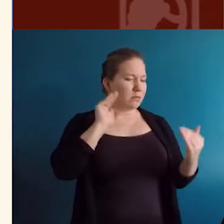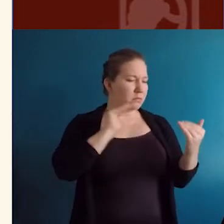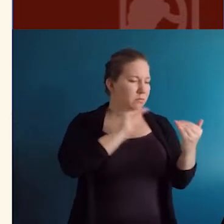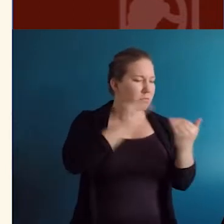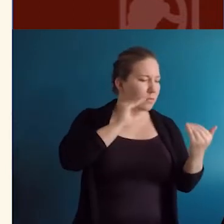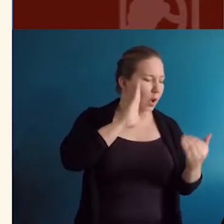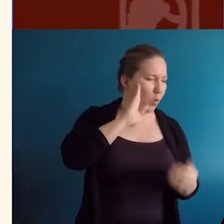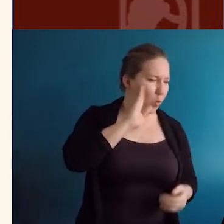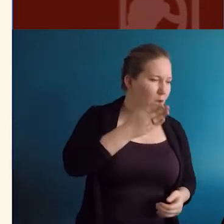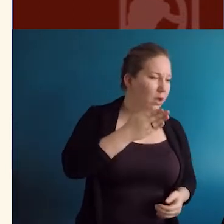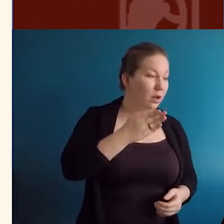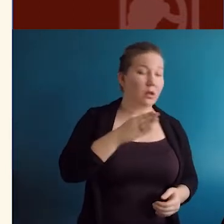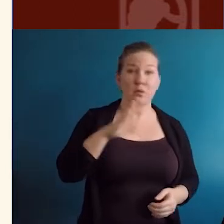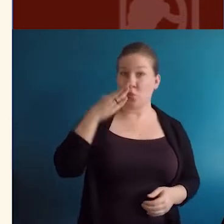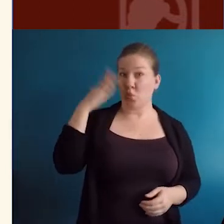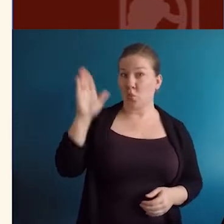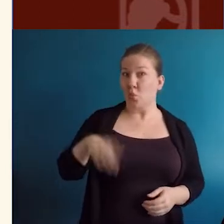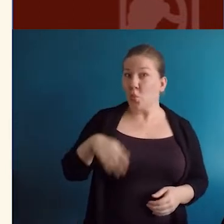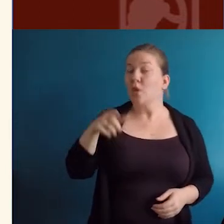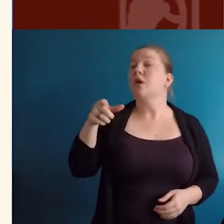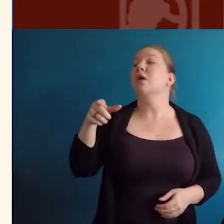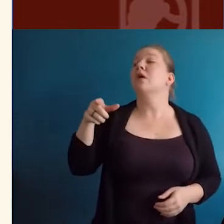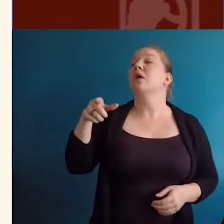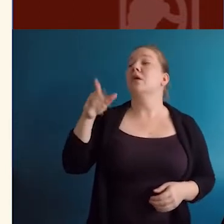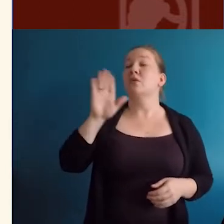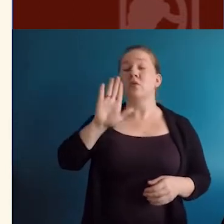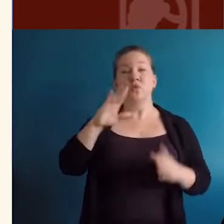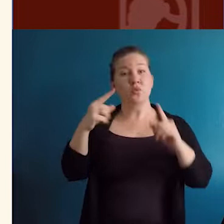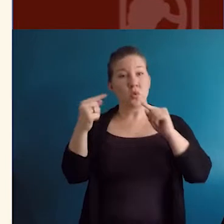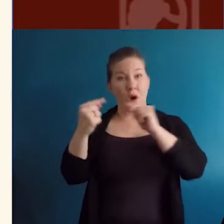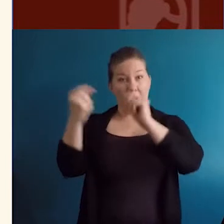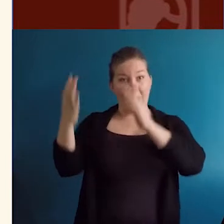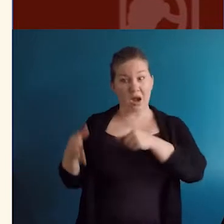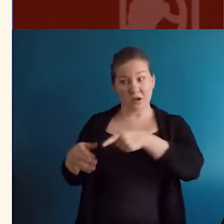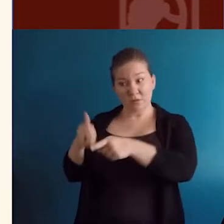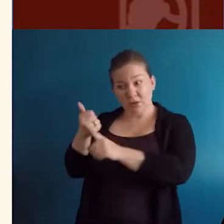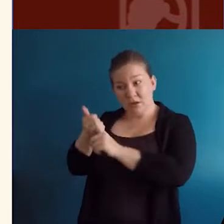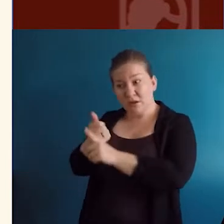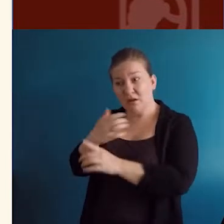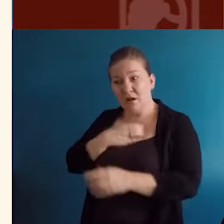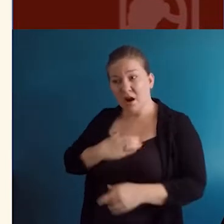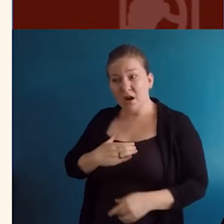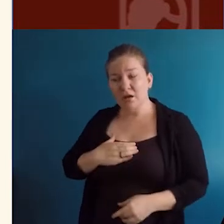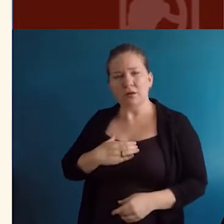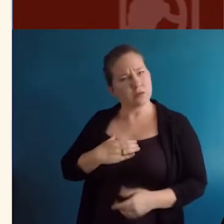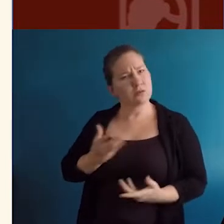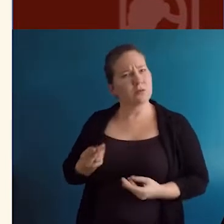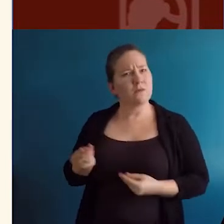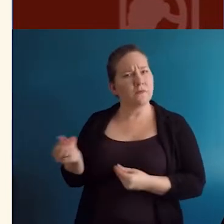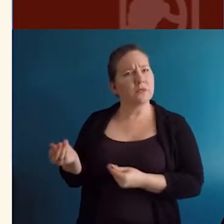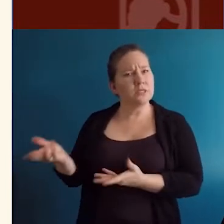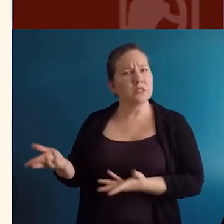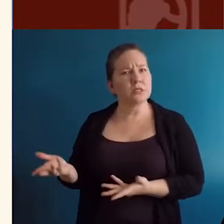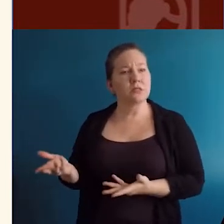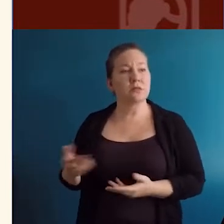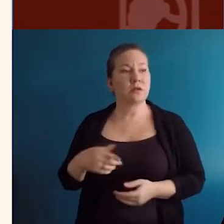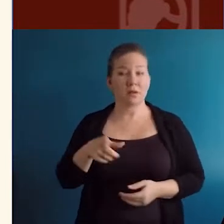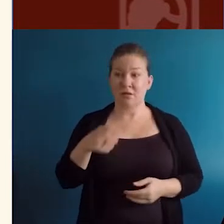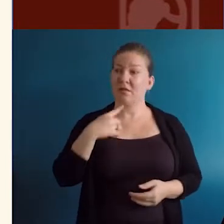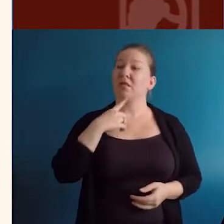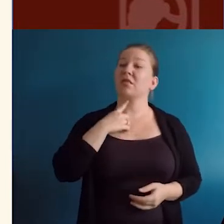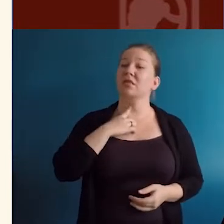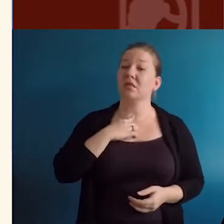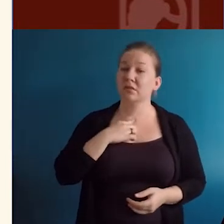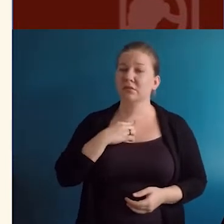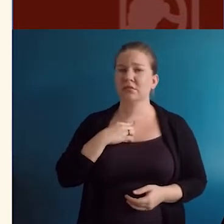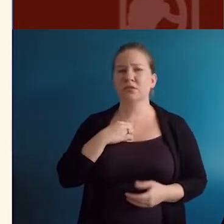Lord. No, if your enemies are hungry, feed them. If they are thirsty, give them something to